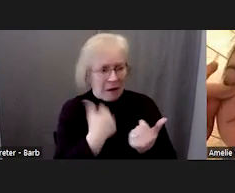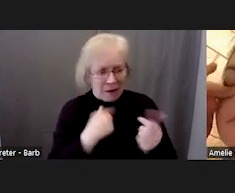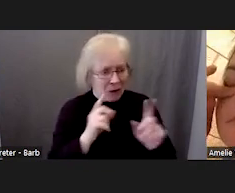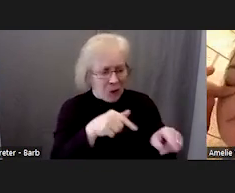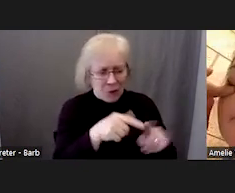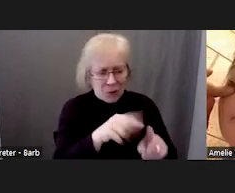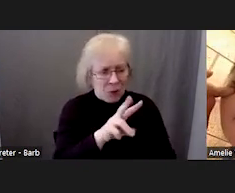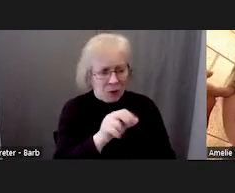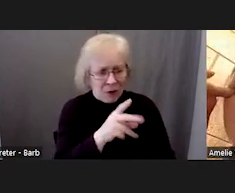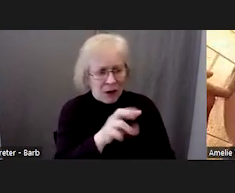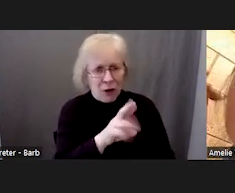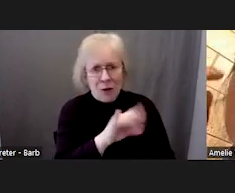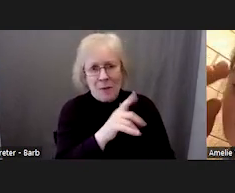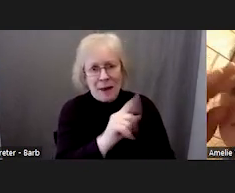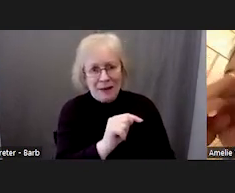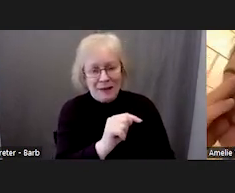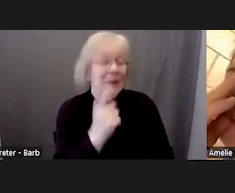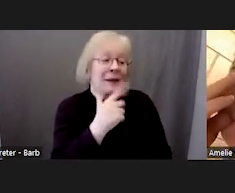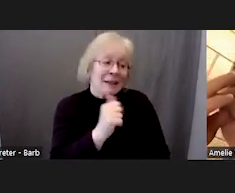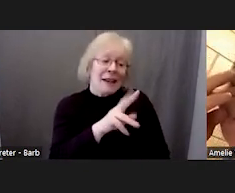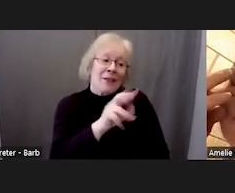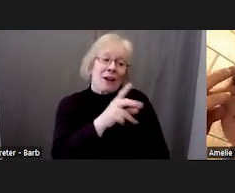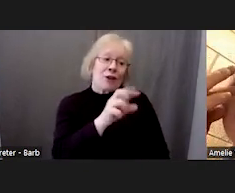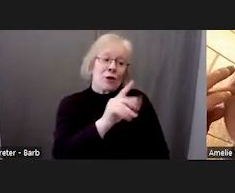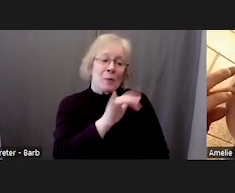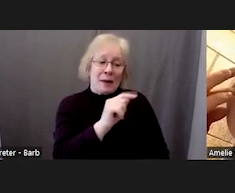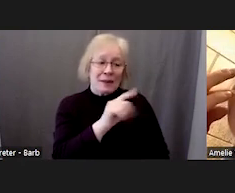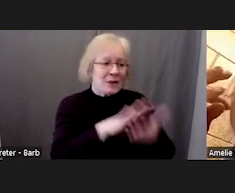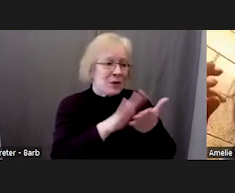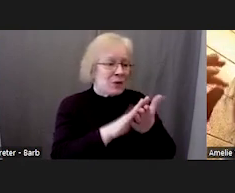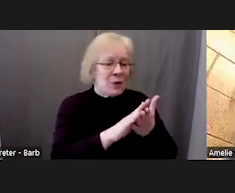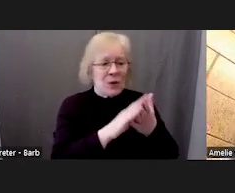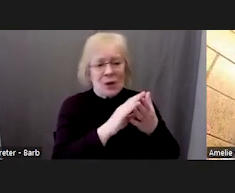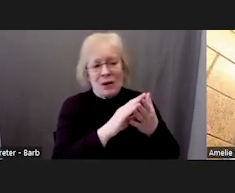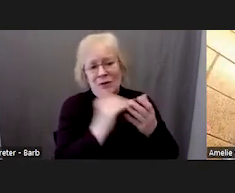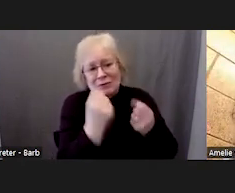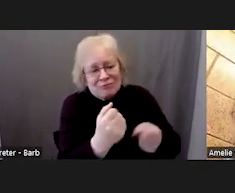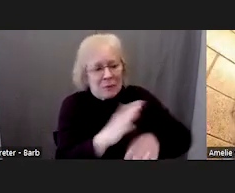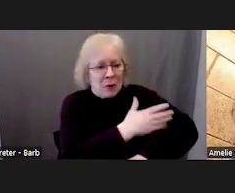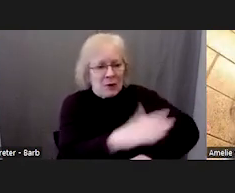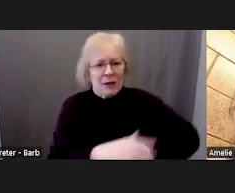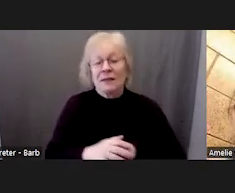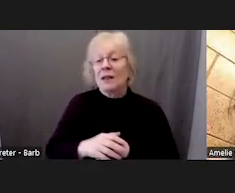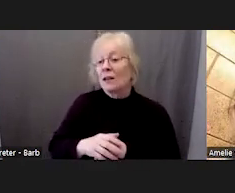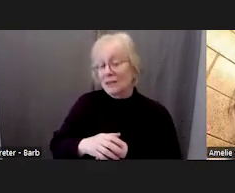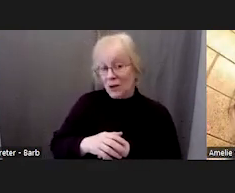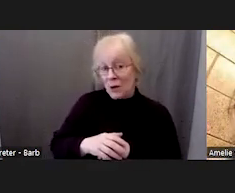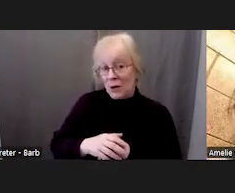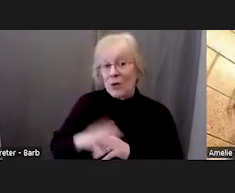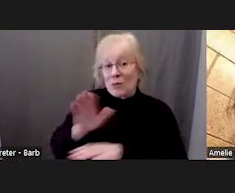the Blair School of Music. So, yeah. Okay. Very good. So music is a consistent up for